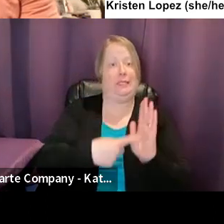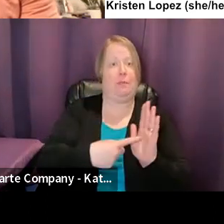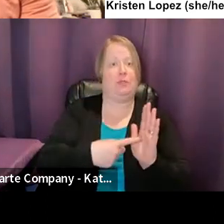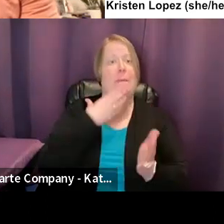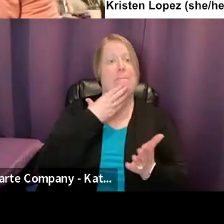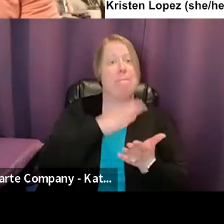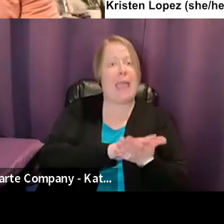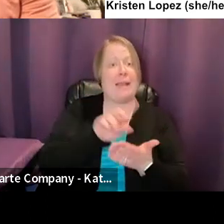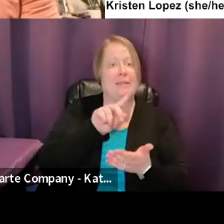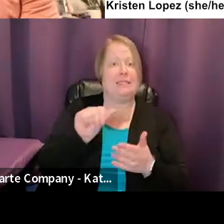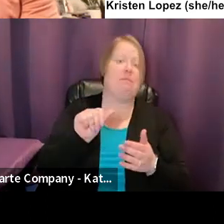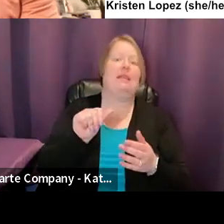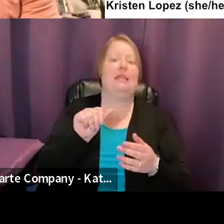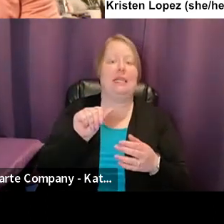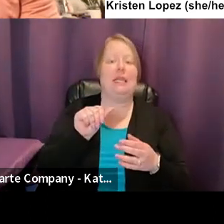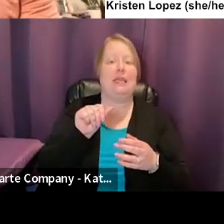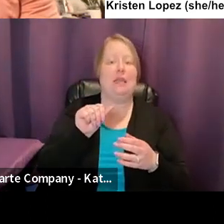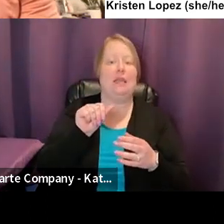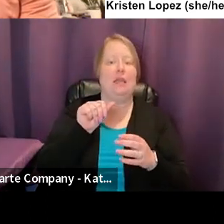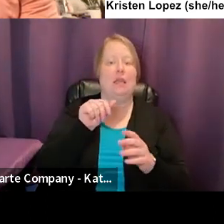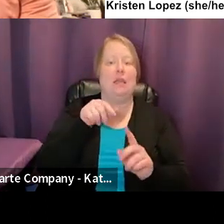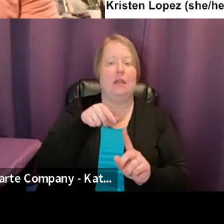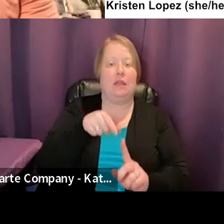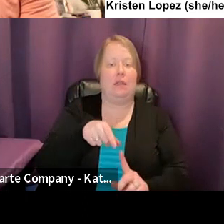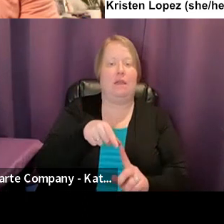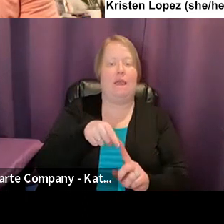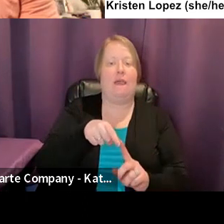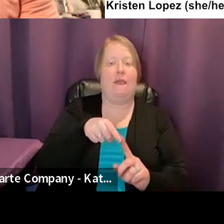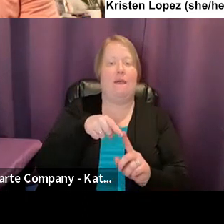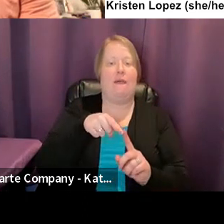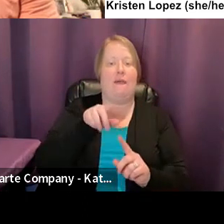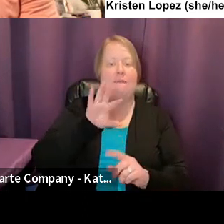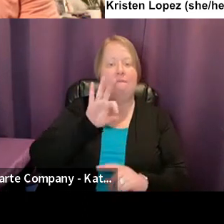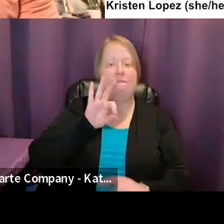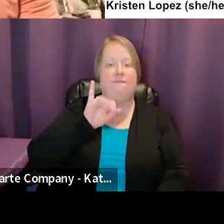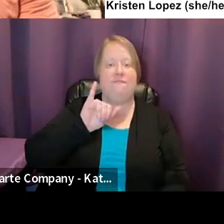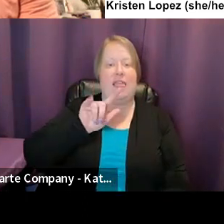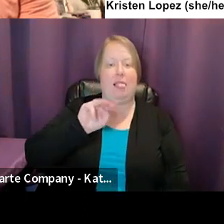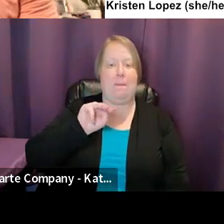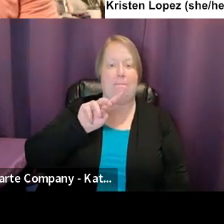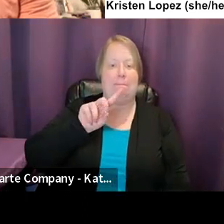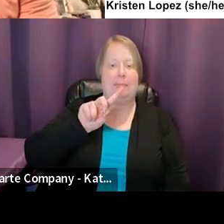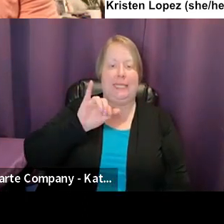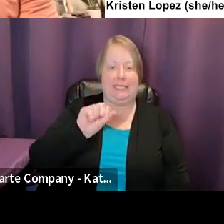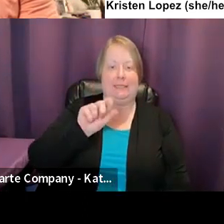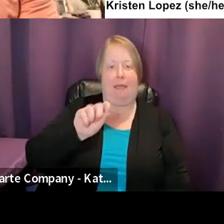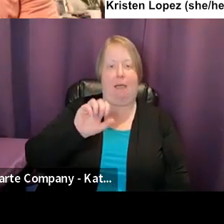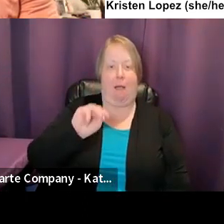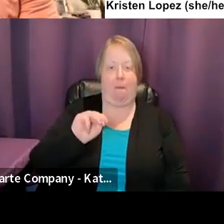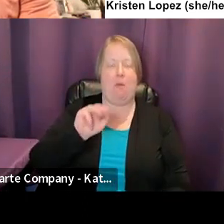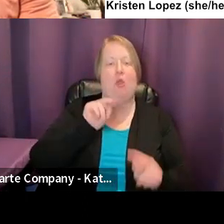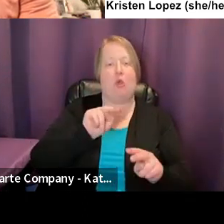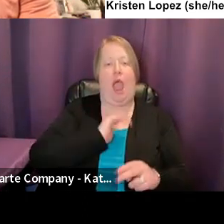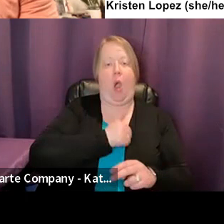disability explained, read our Film Dis paper, filmdis.com. Go to our work research